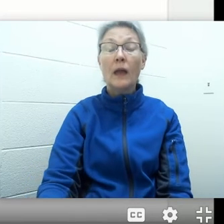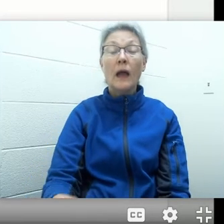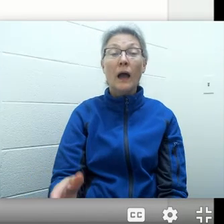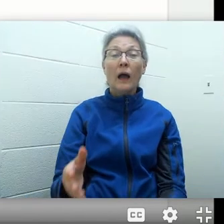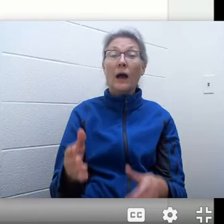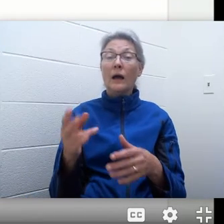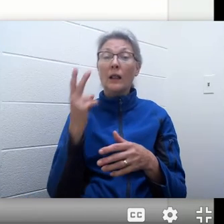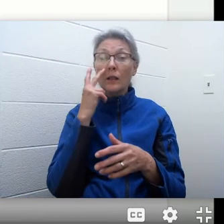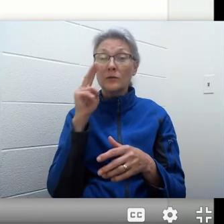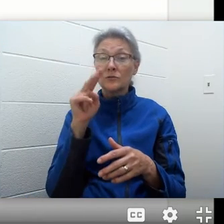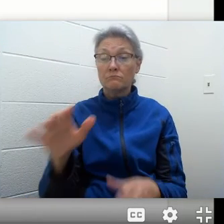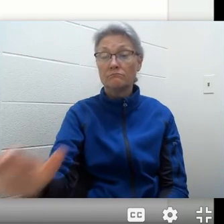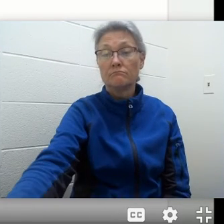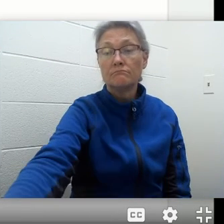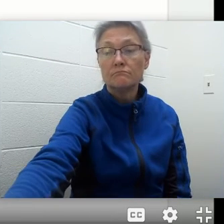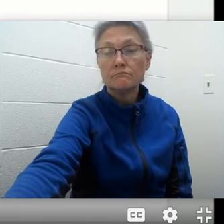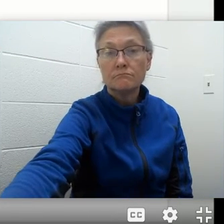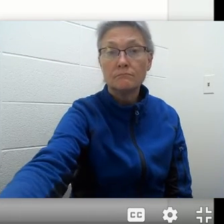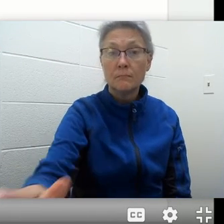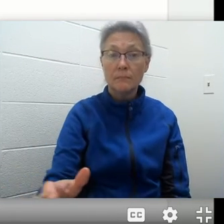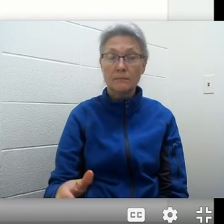Looks like we're going to be doing...